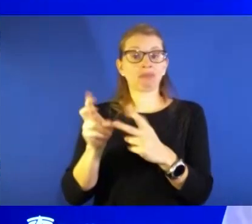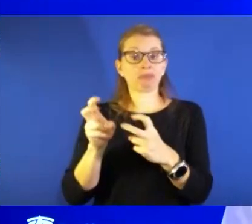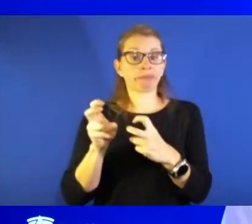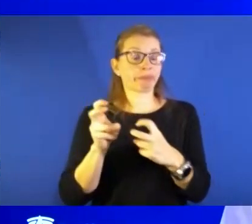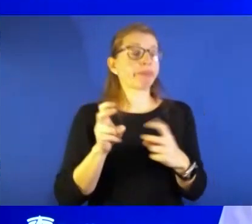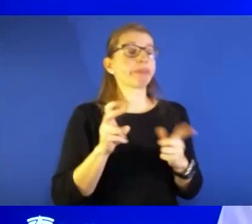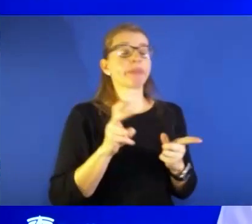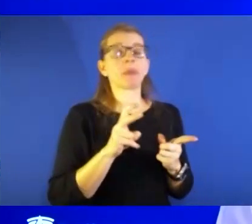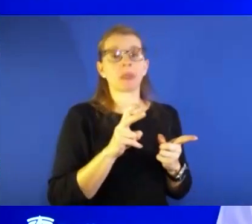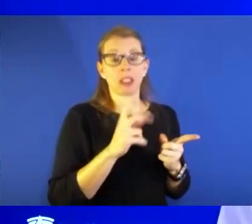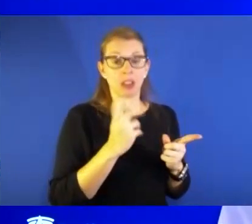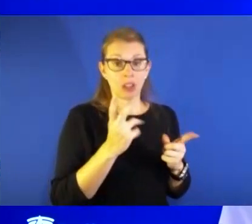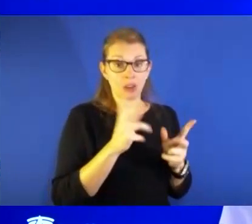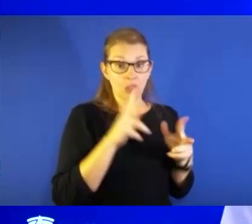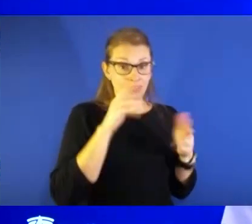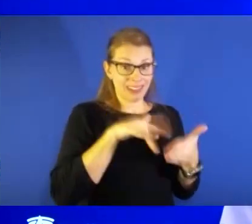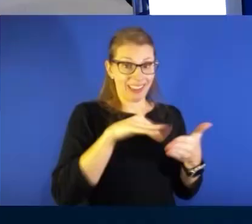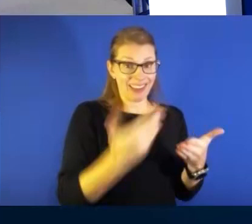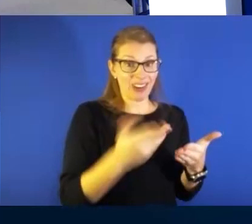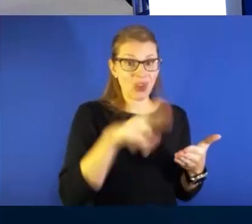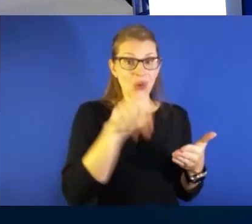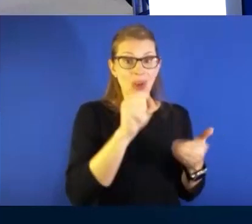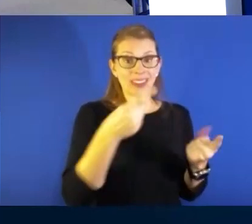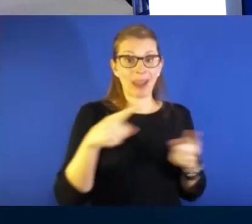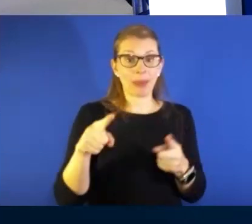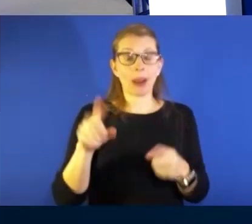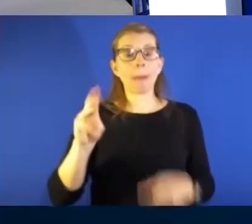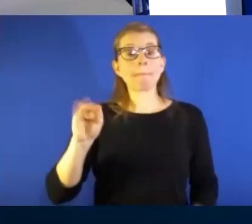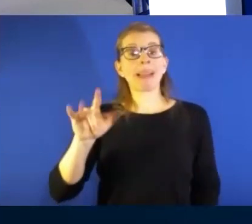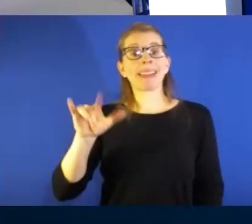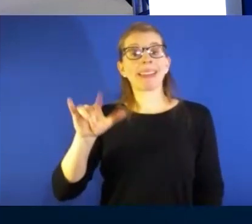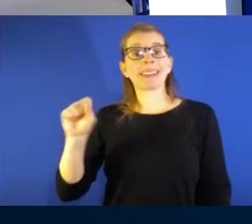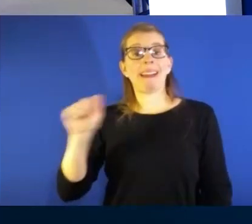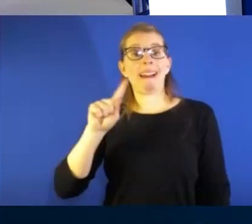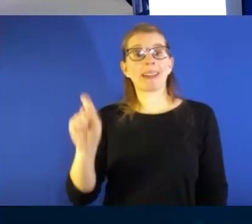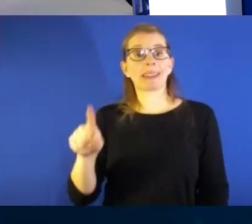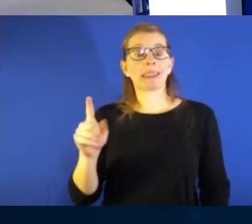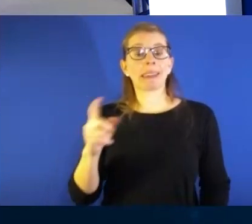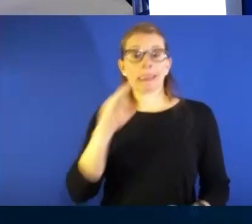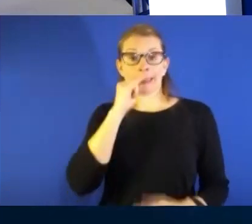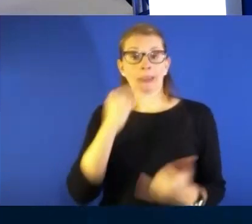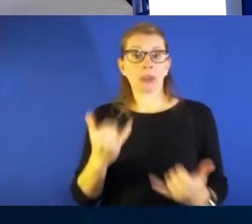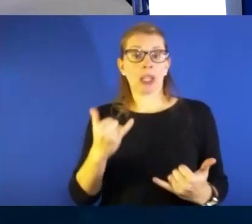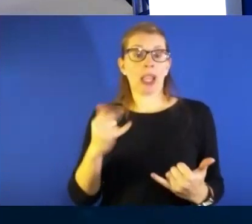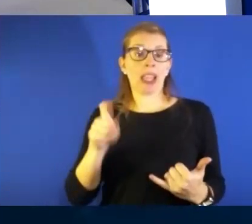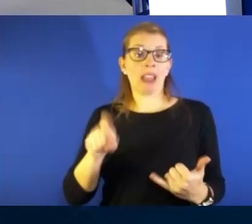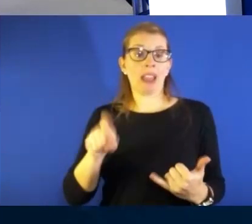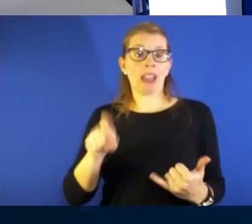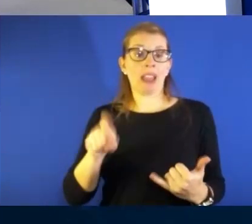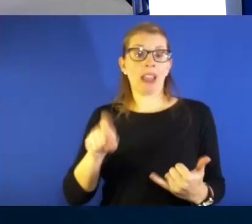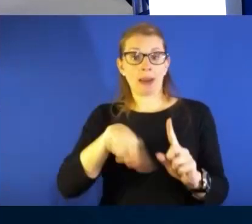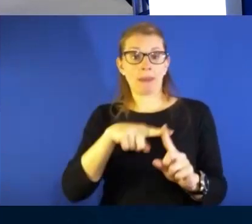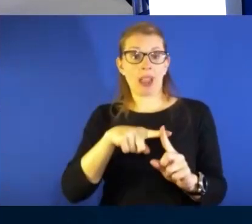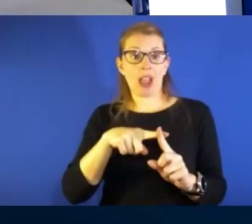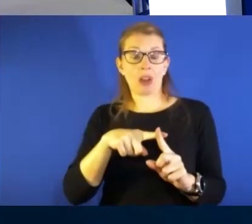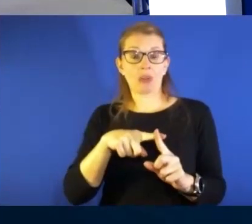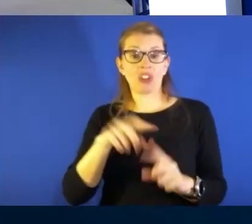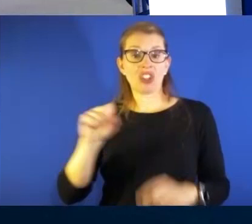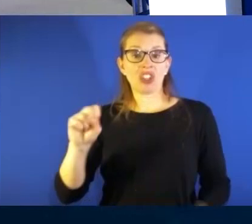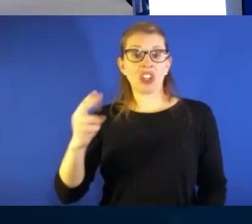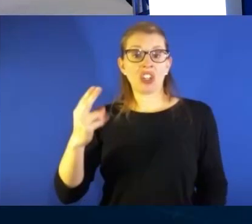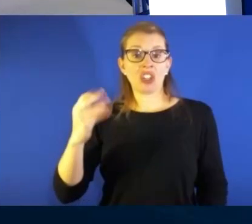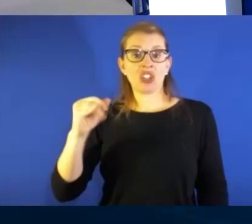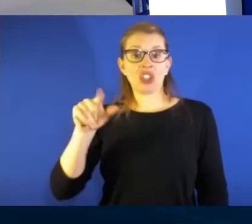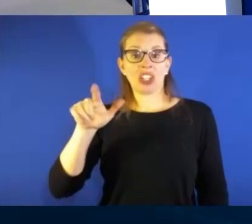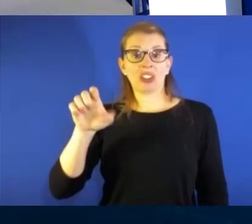best choice and that best decision. Melissa asks, will kids today even have to worry about getting shingles now that we